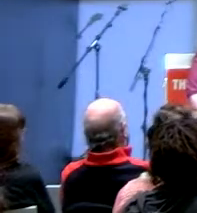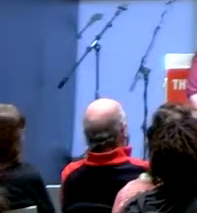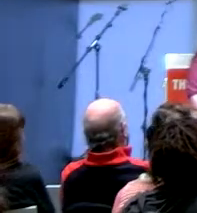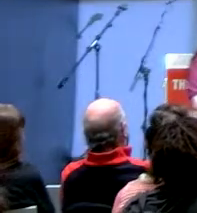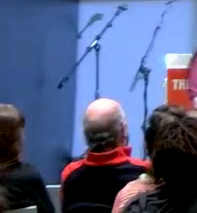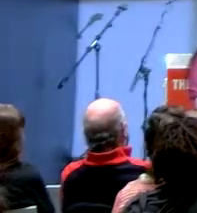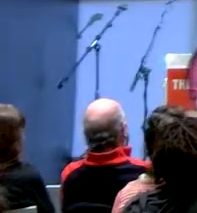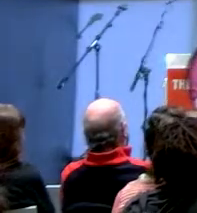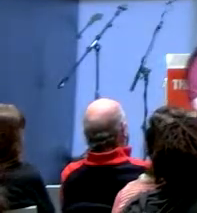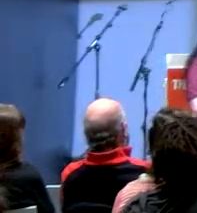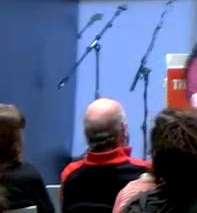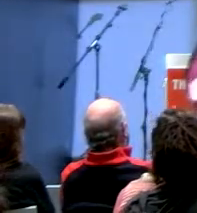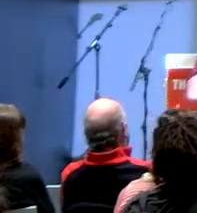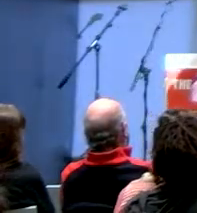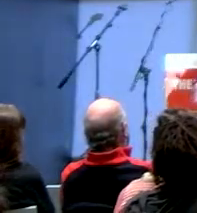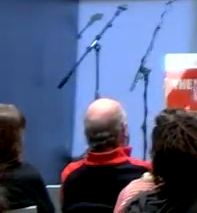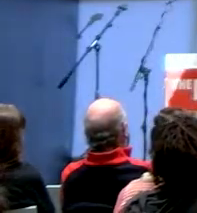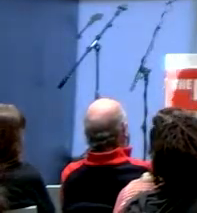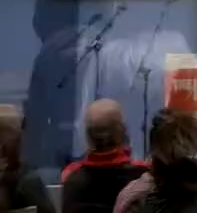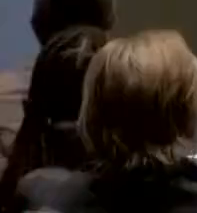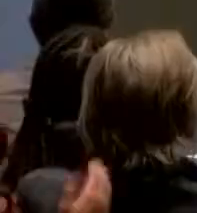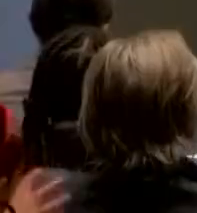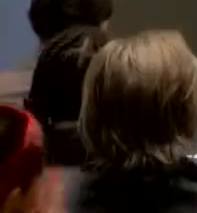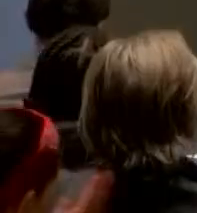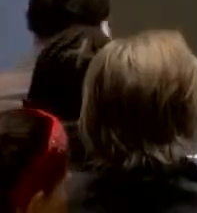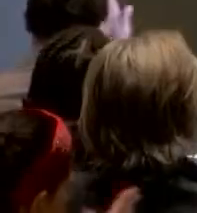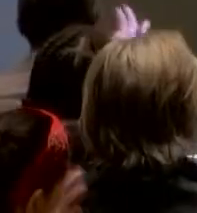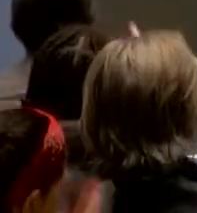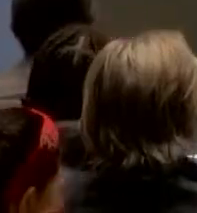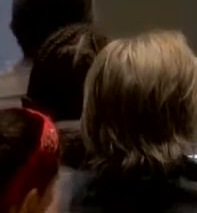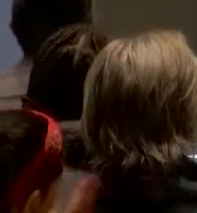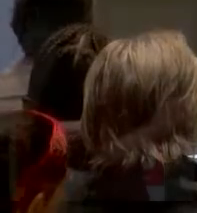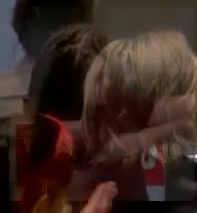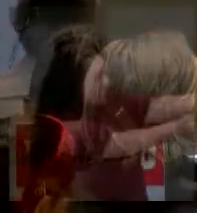I feel like I'm in the presence of royalty. Can we give them an applause?